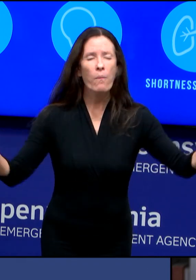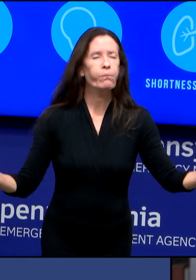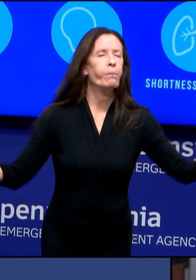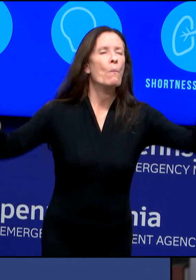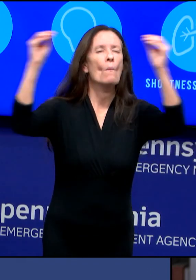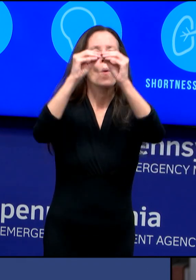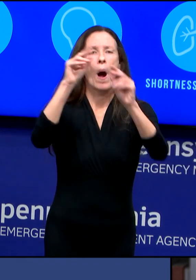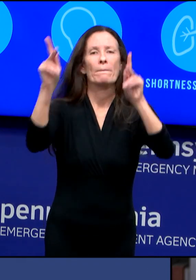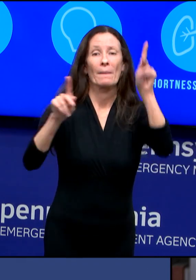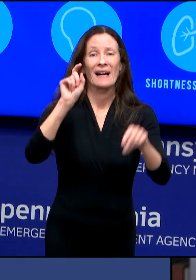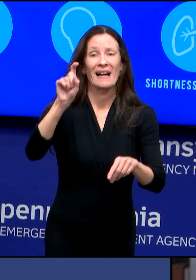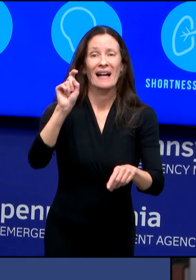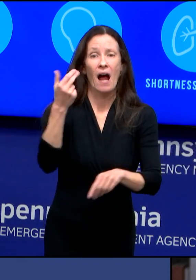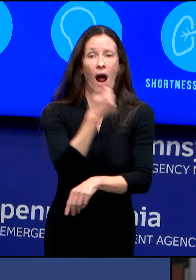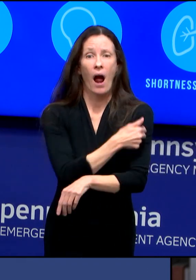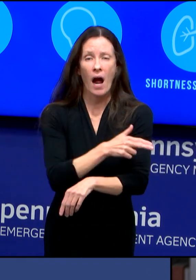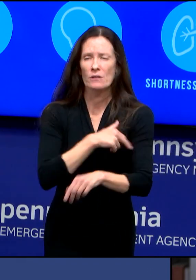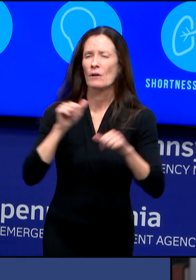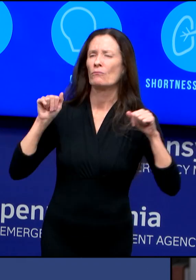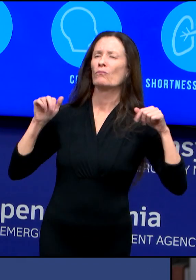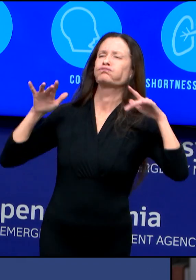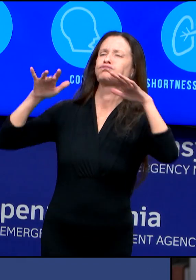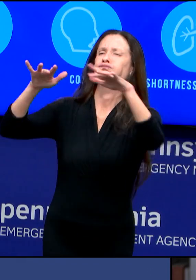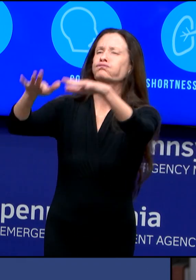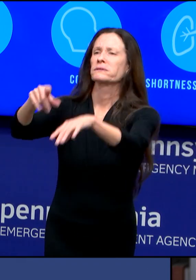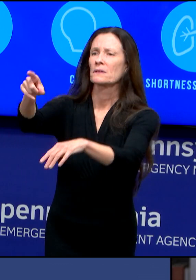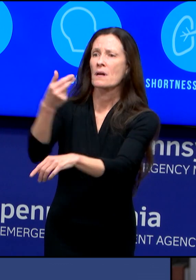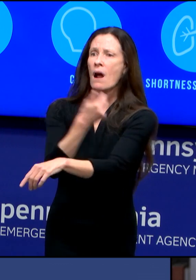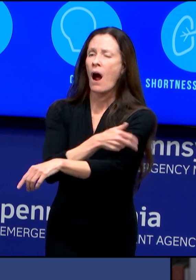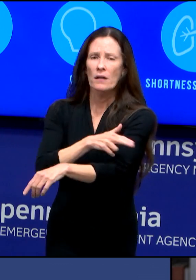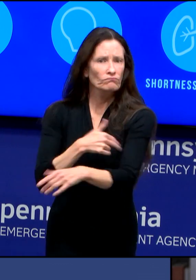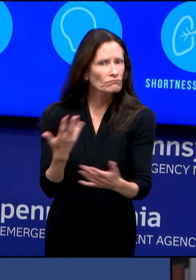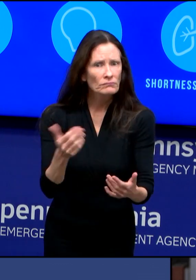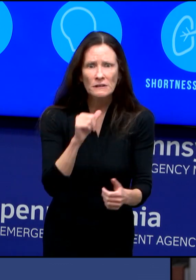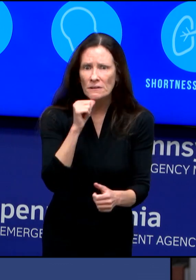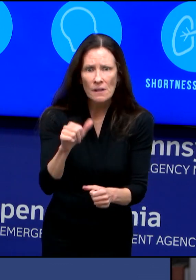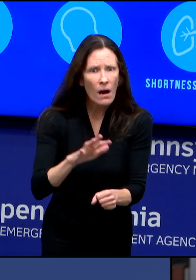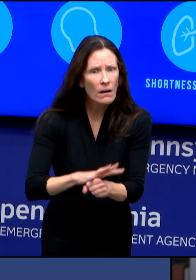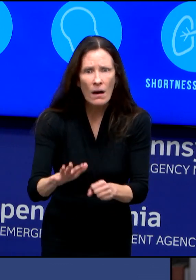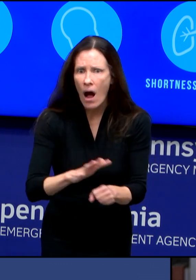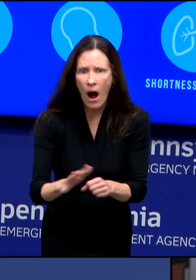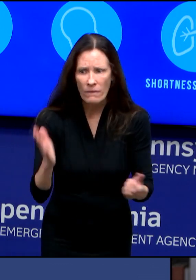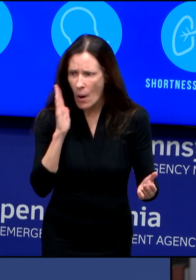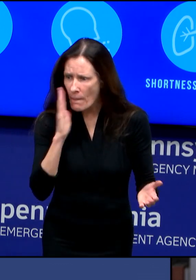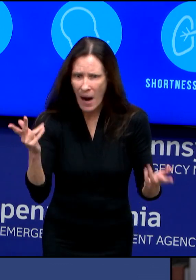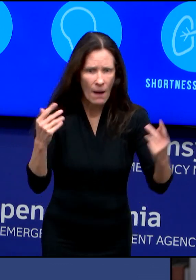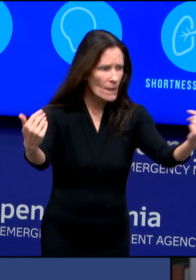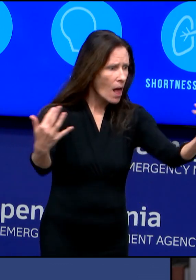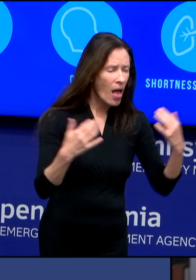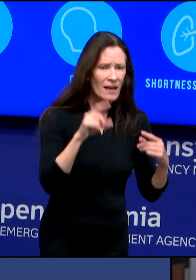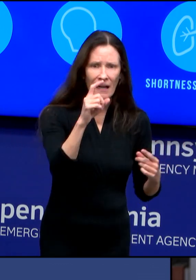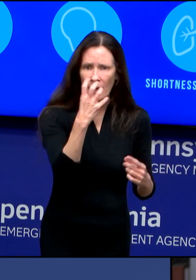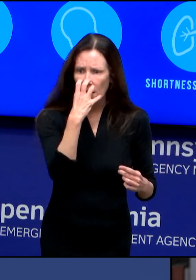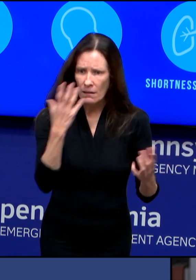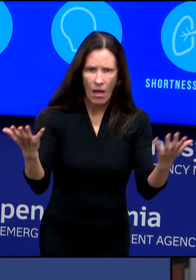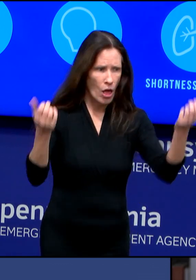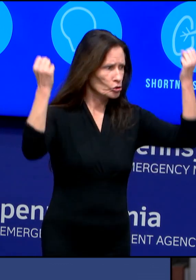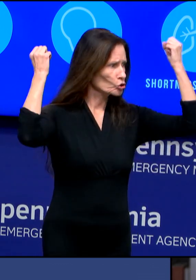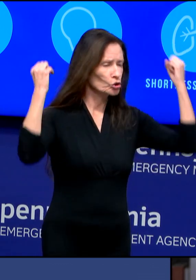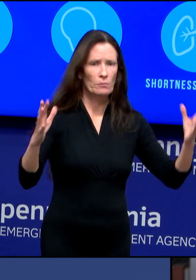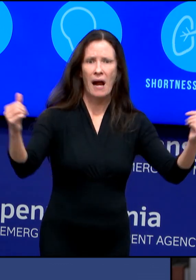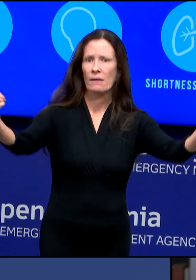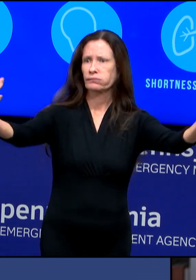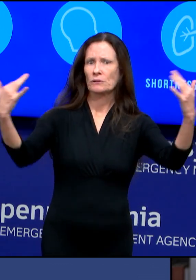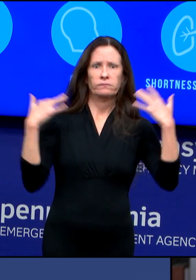has been asked 2 or 3 times, are we actually working to increase the capacity of the healthcare system to respond to this? And the